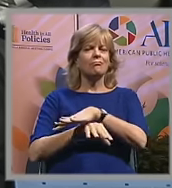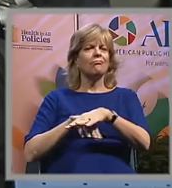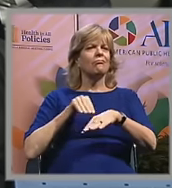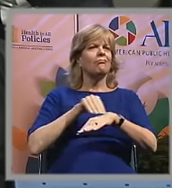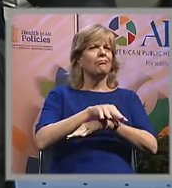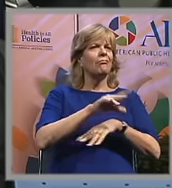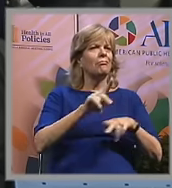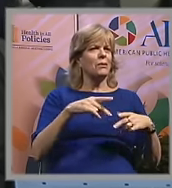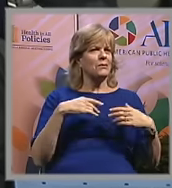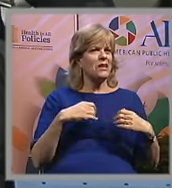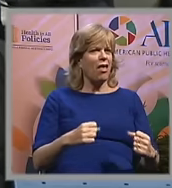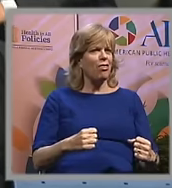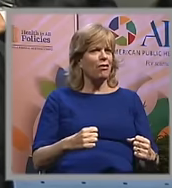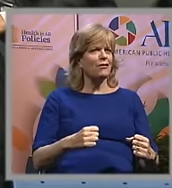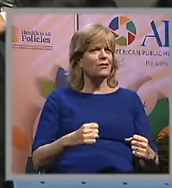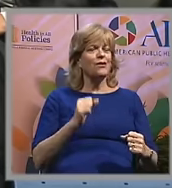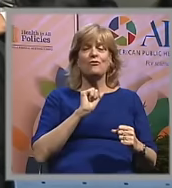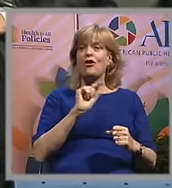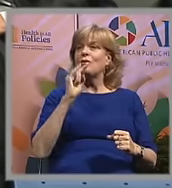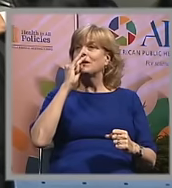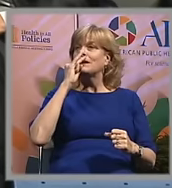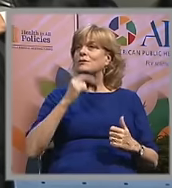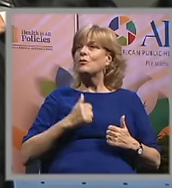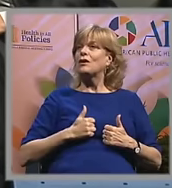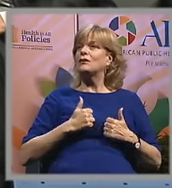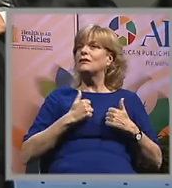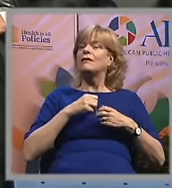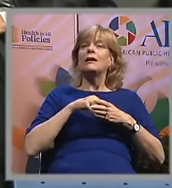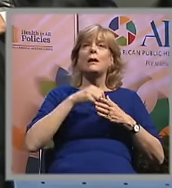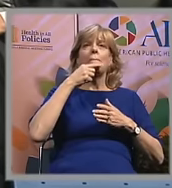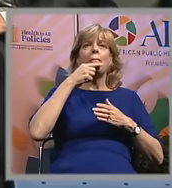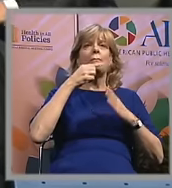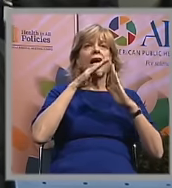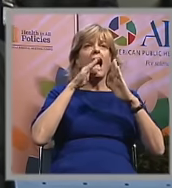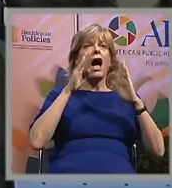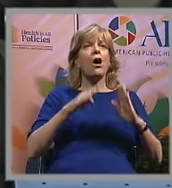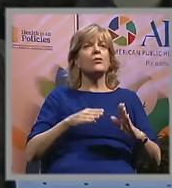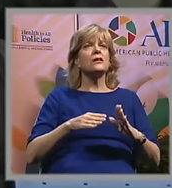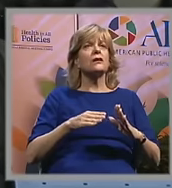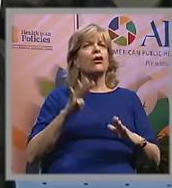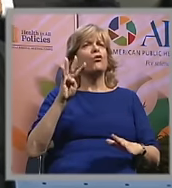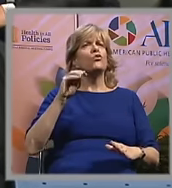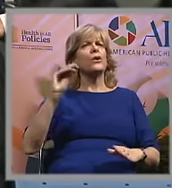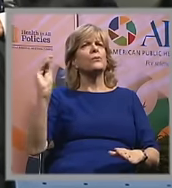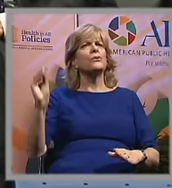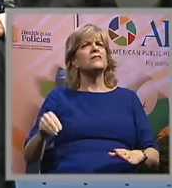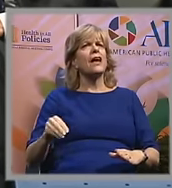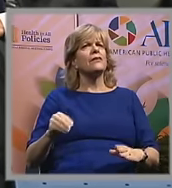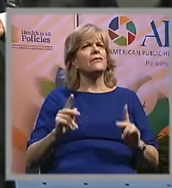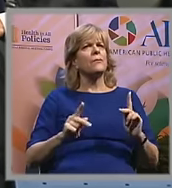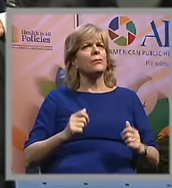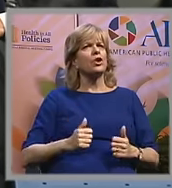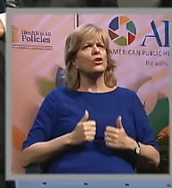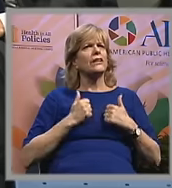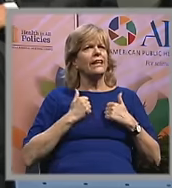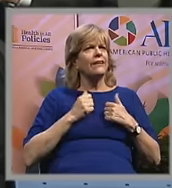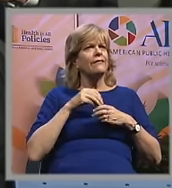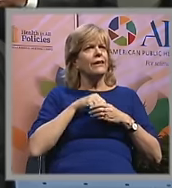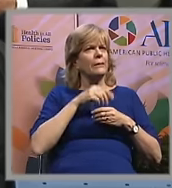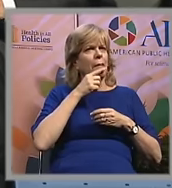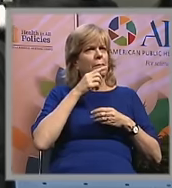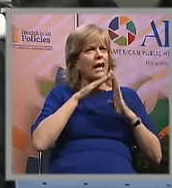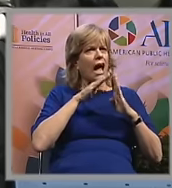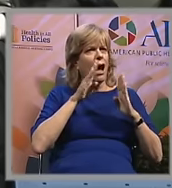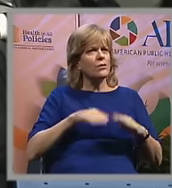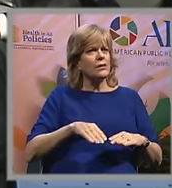on people's health. For all of those kids that are living in our public housing units, and 40% of the folks who live in public housing are children, many